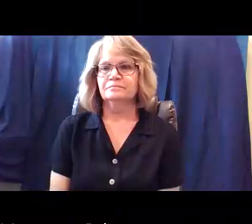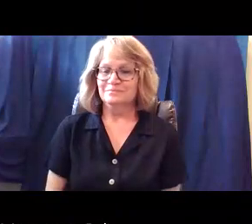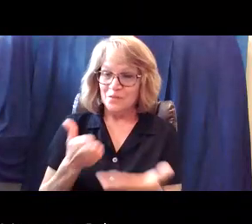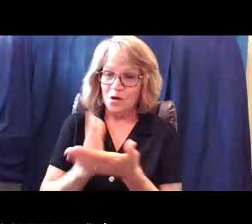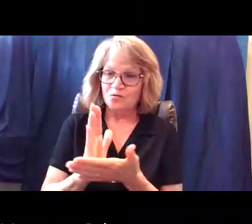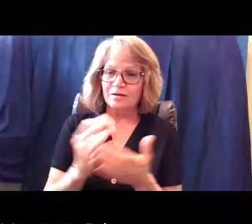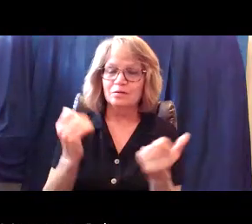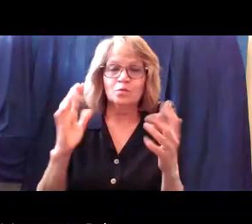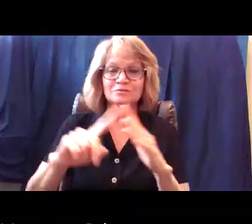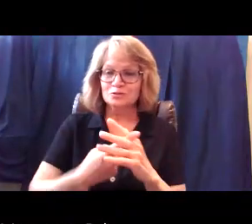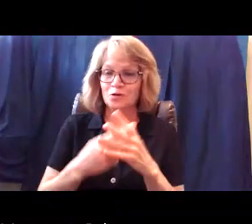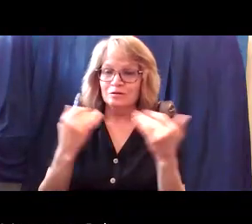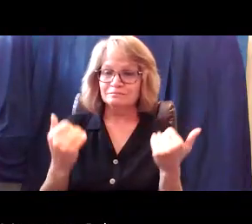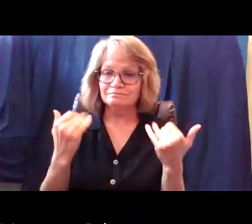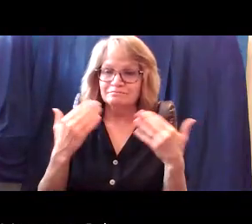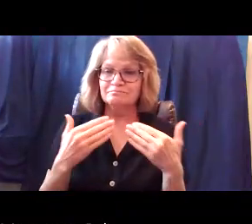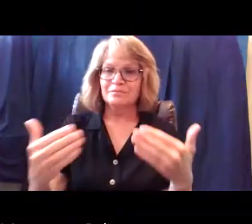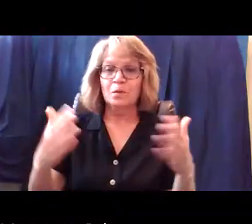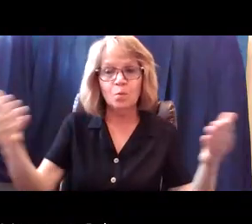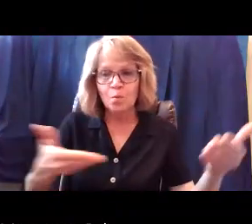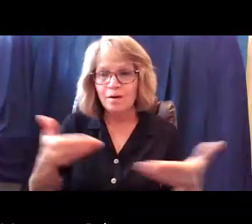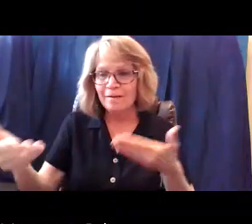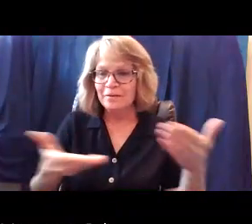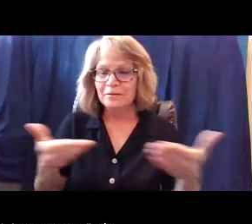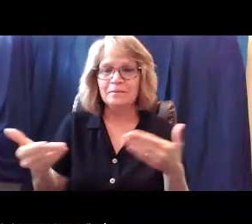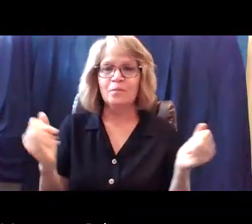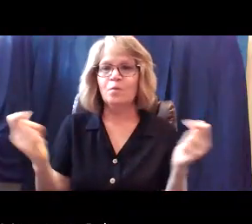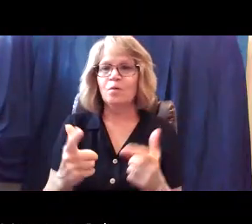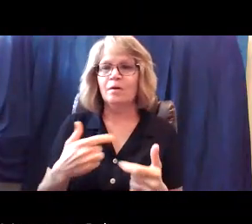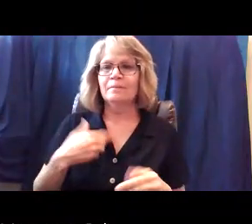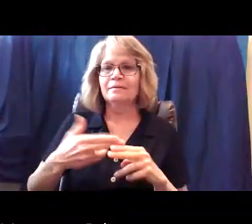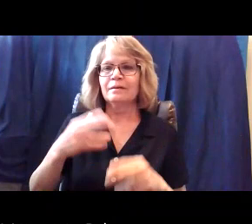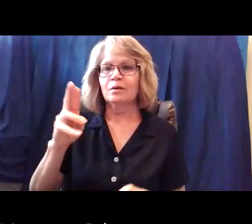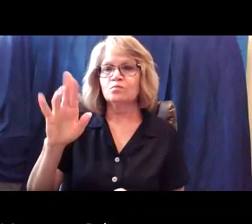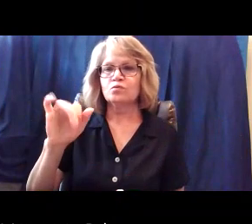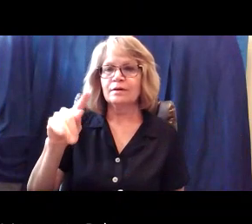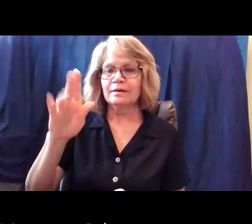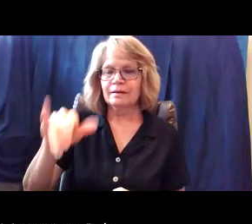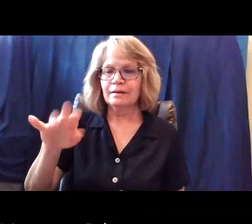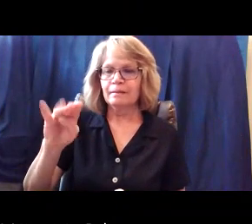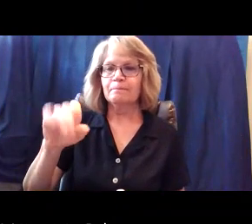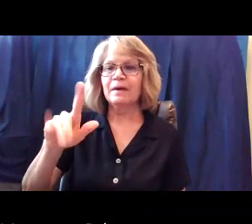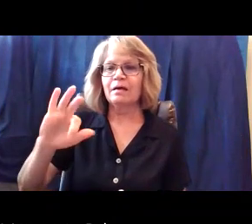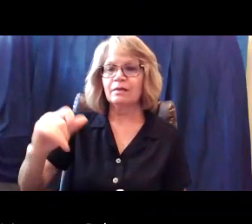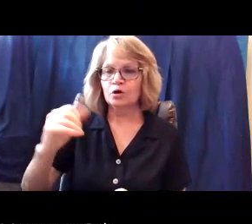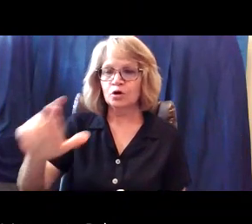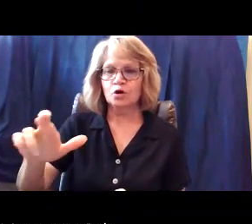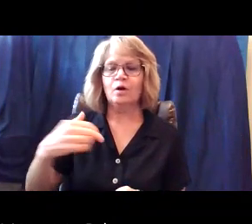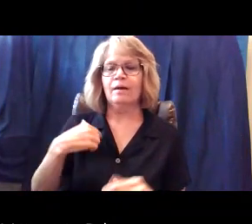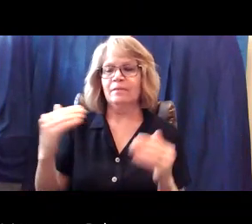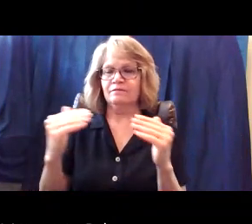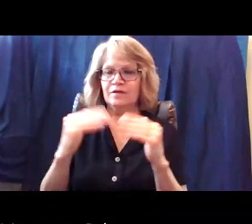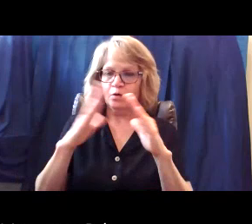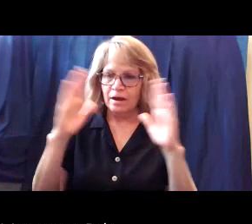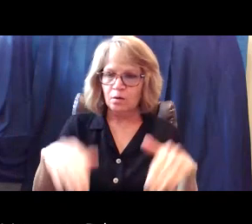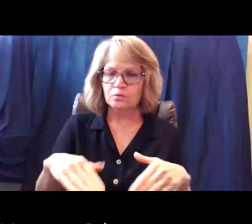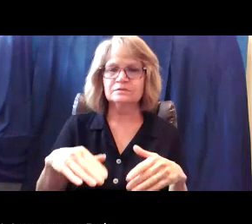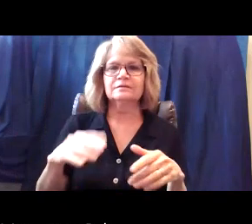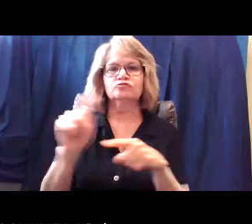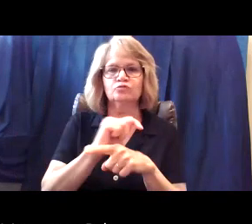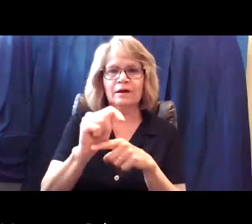right, let's go ahead and get started. So welcome everyone. My name is Brittany Mellinger, and I'm the Fair Housing Training and Outreach Coordinator at the Pennsylvania